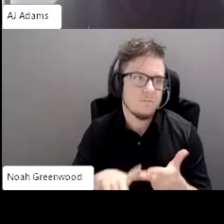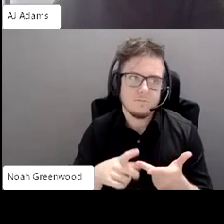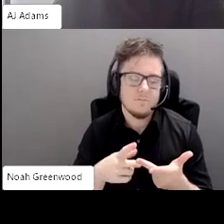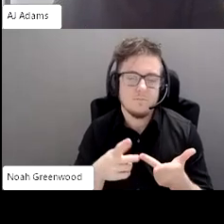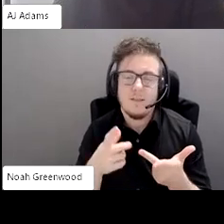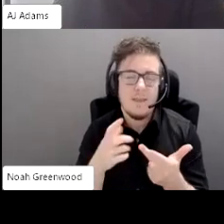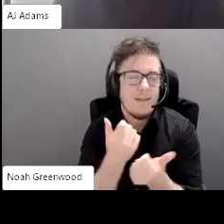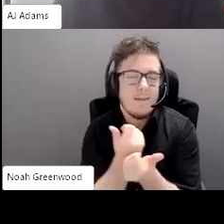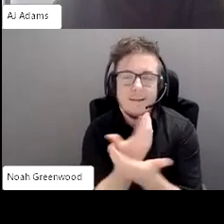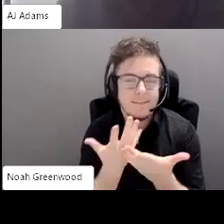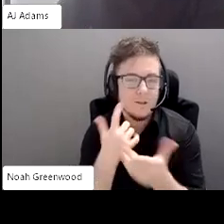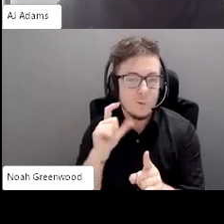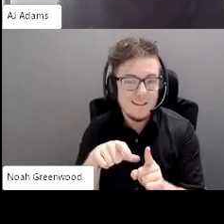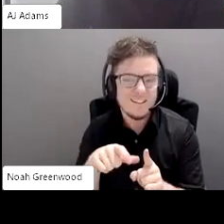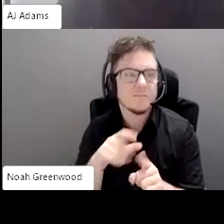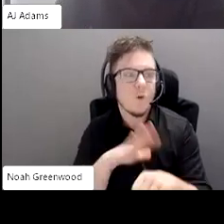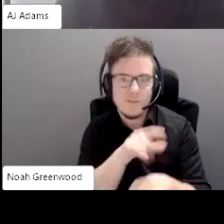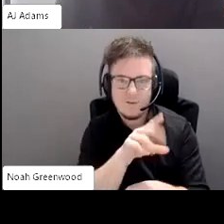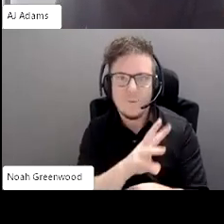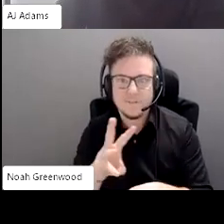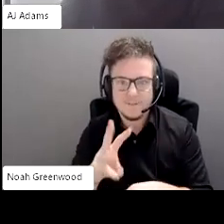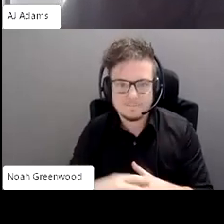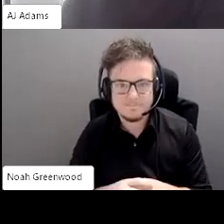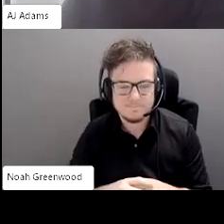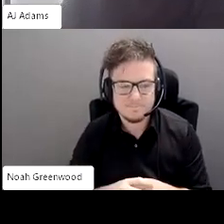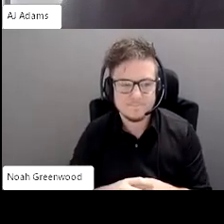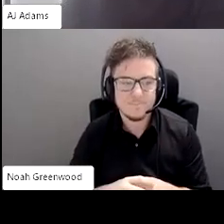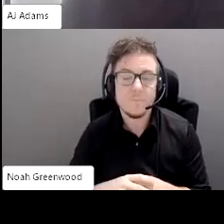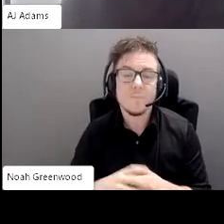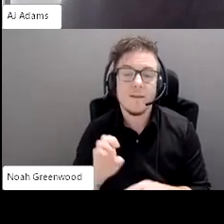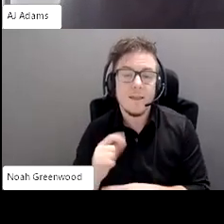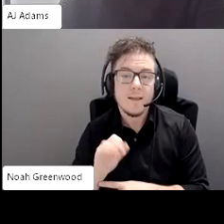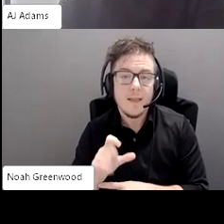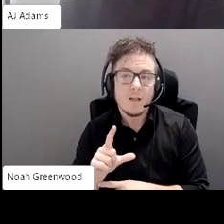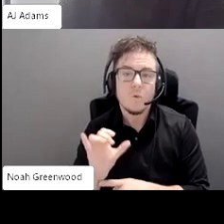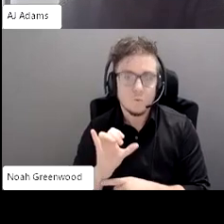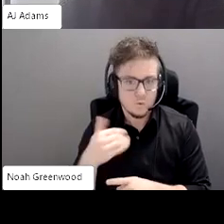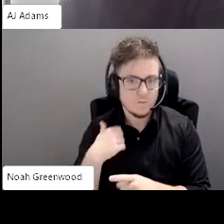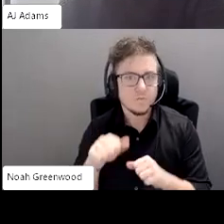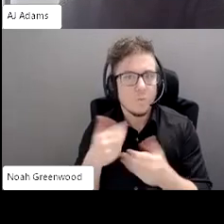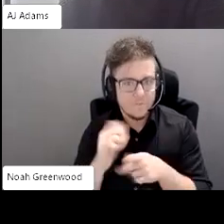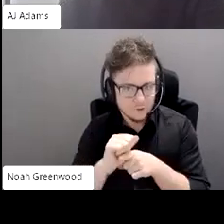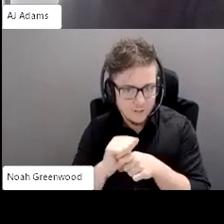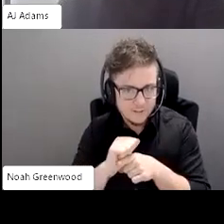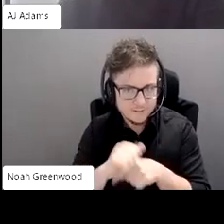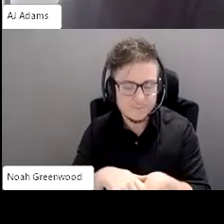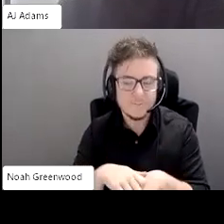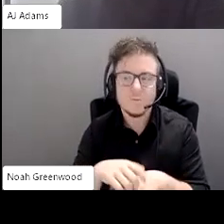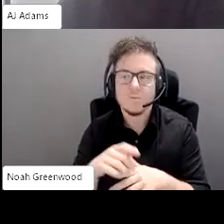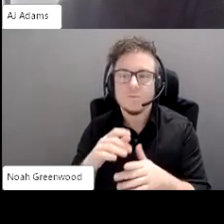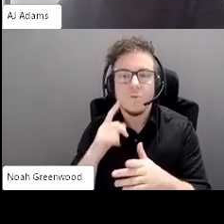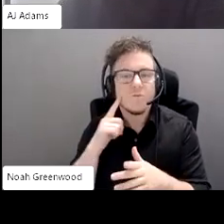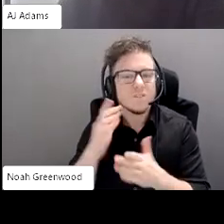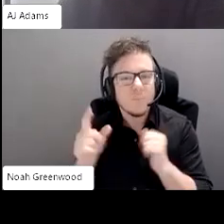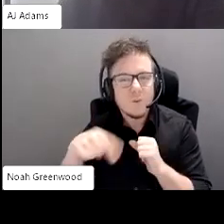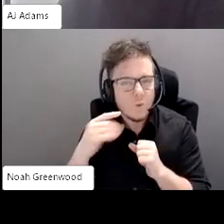that webpage. Egale also offers training. So for those of you who have